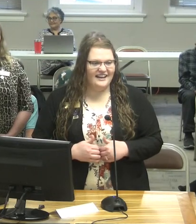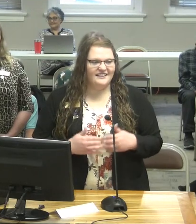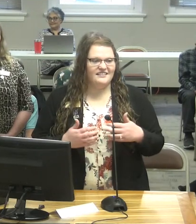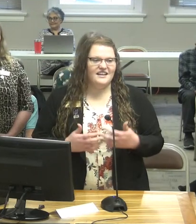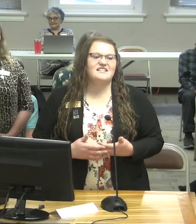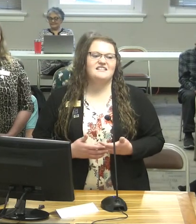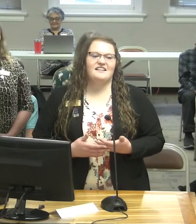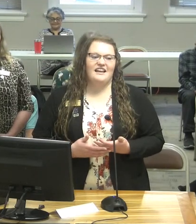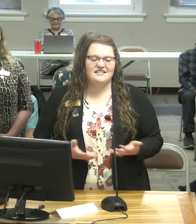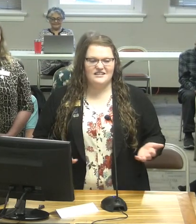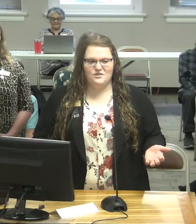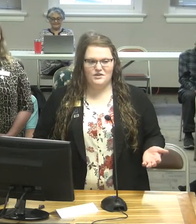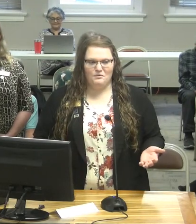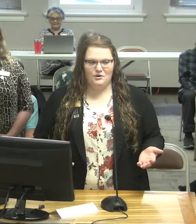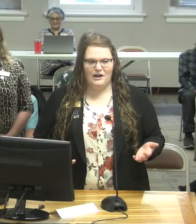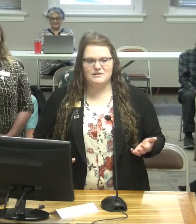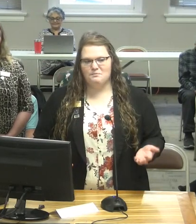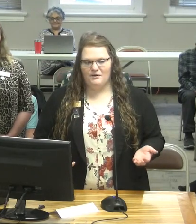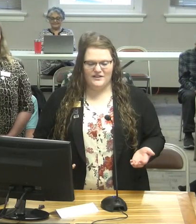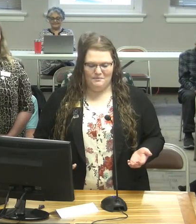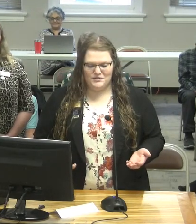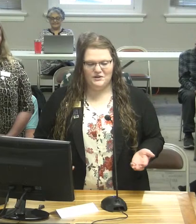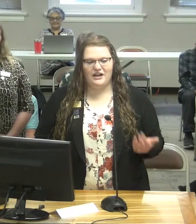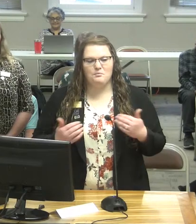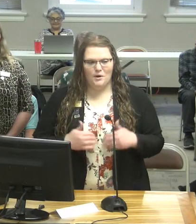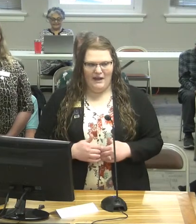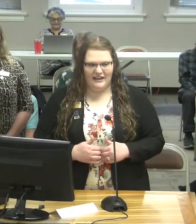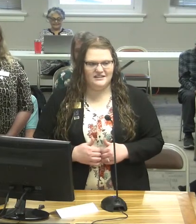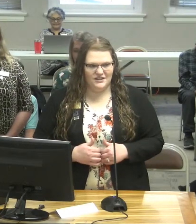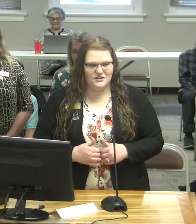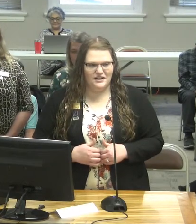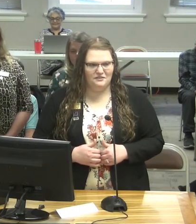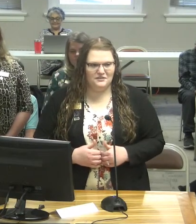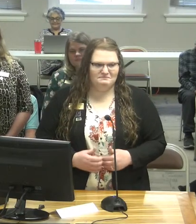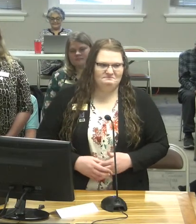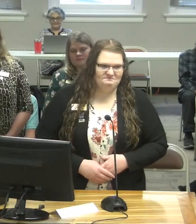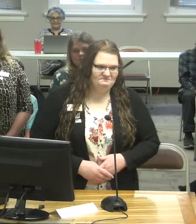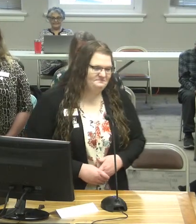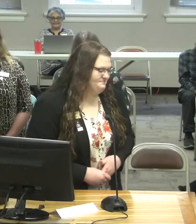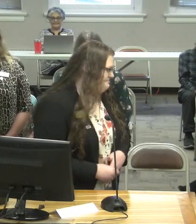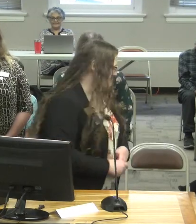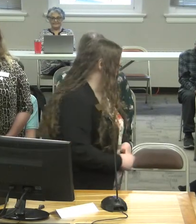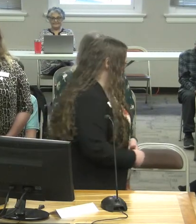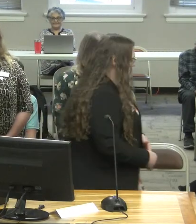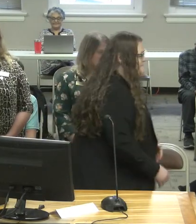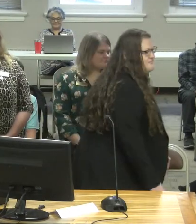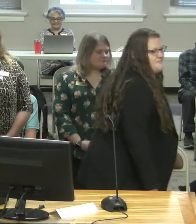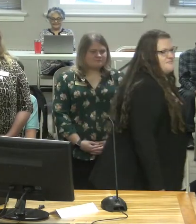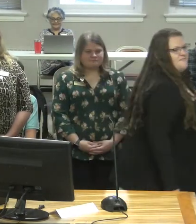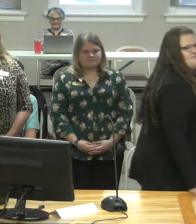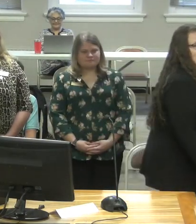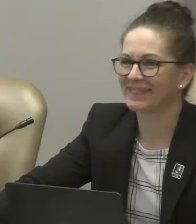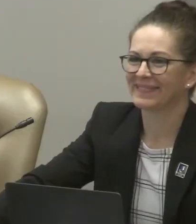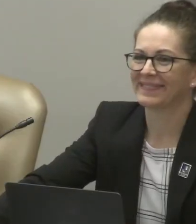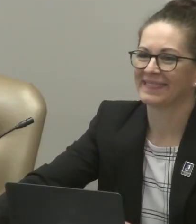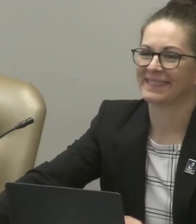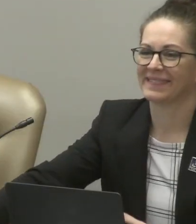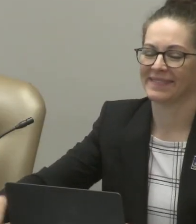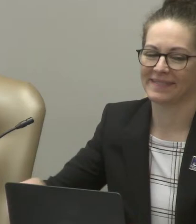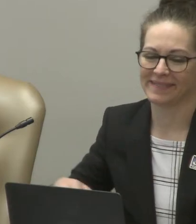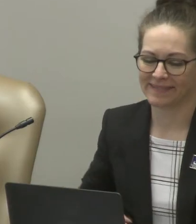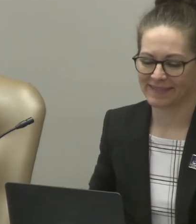and this Kansas teacher of the year program is the perfect opportunity to pour back into yourself love that thank